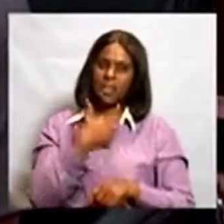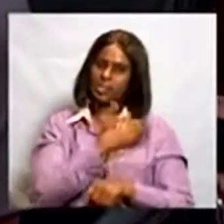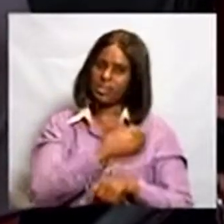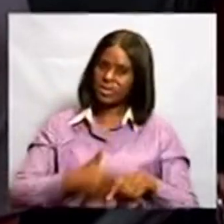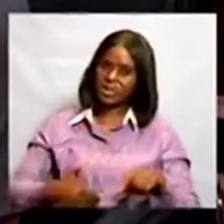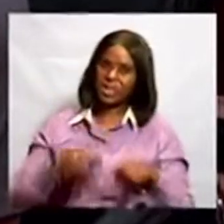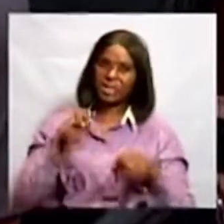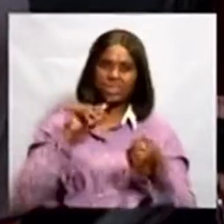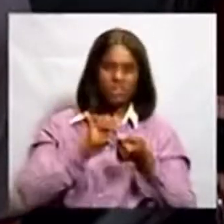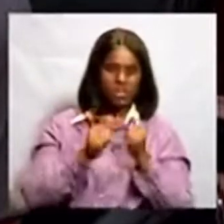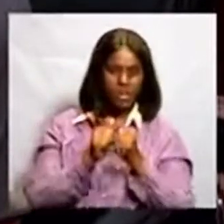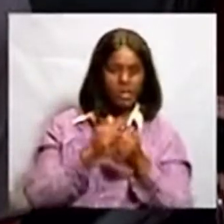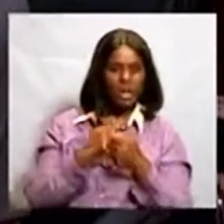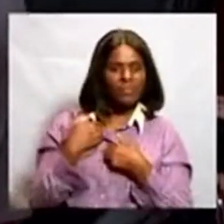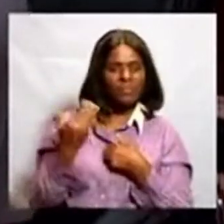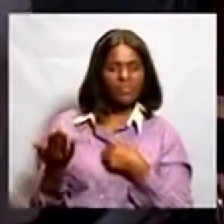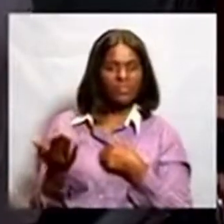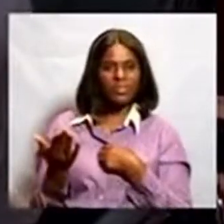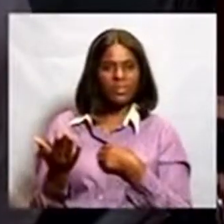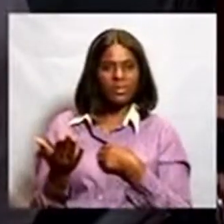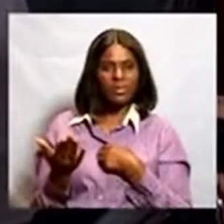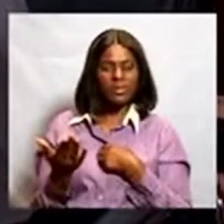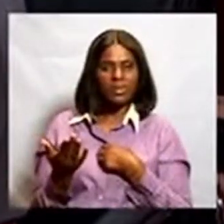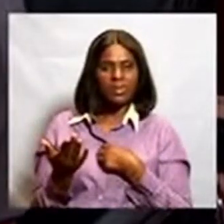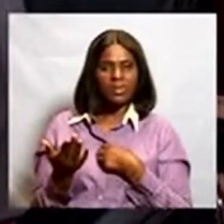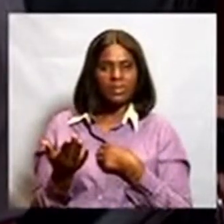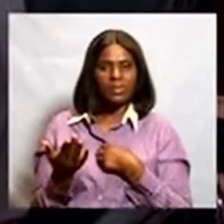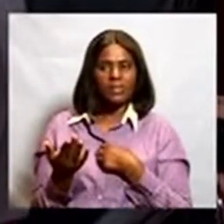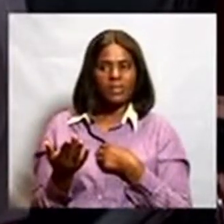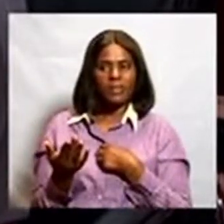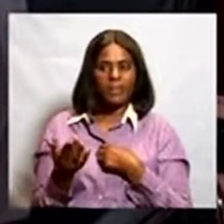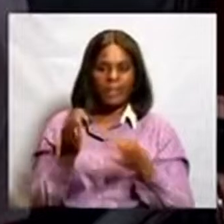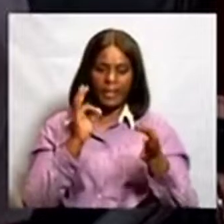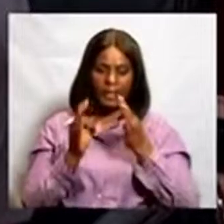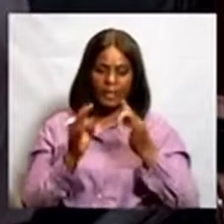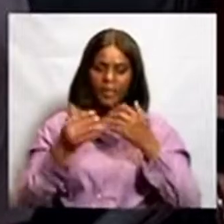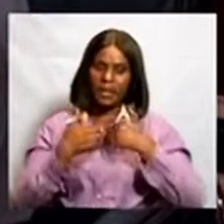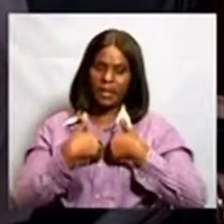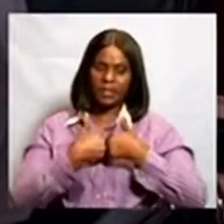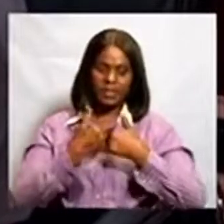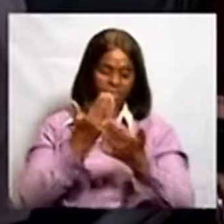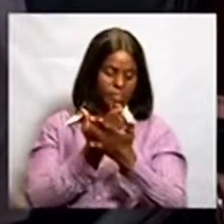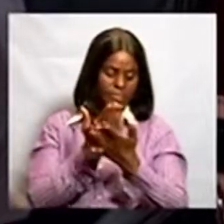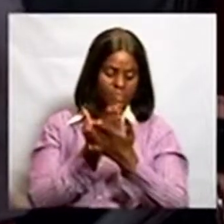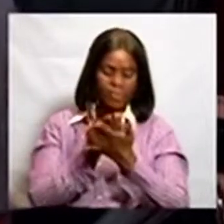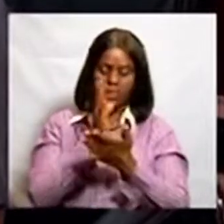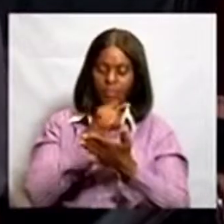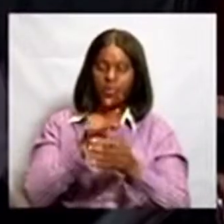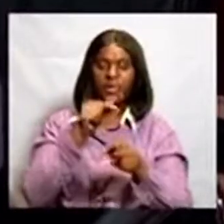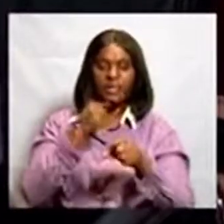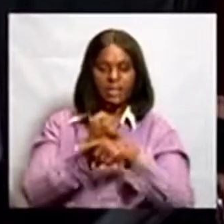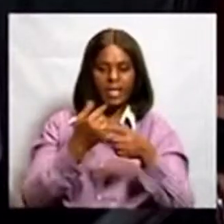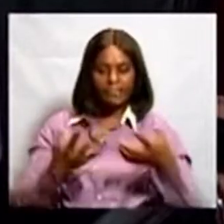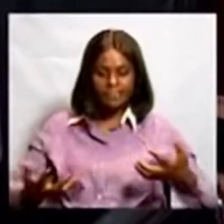duplication. What of if there was a proposal to merge